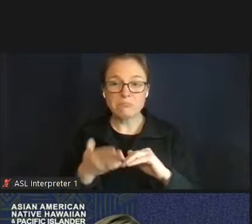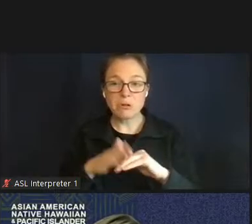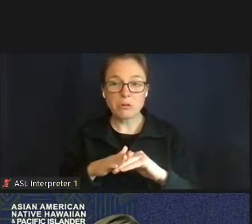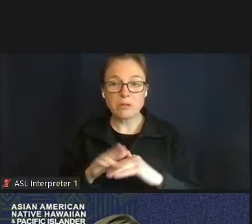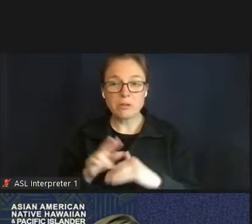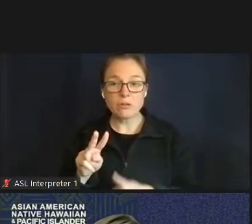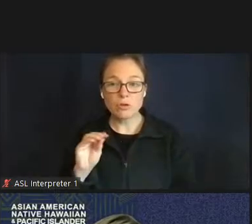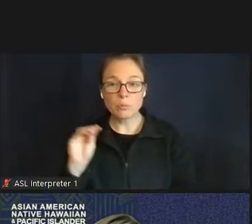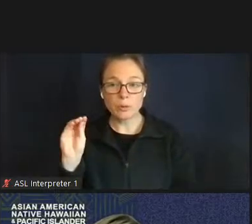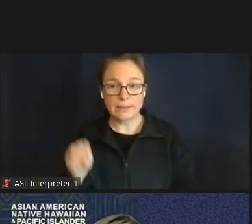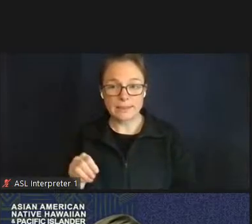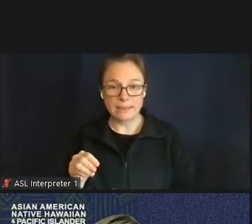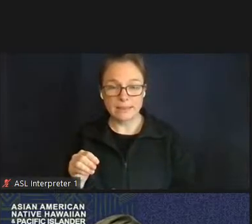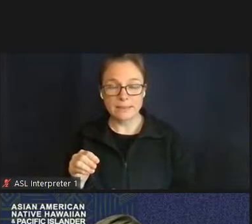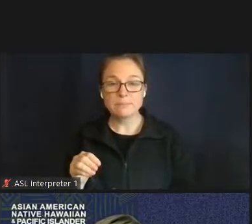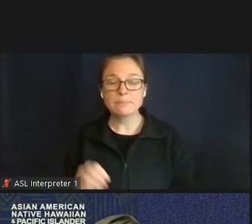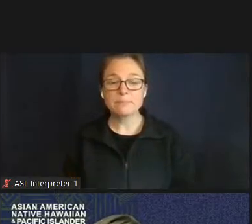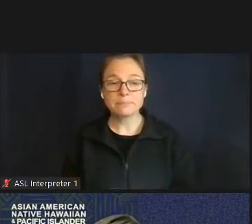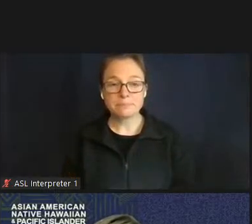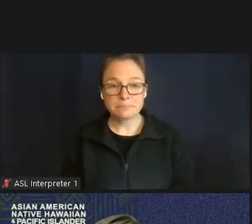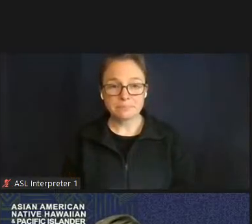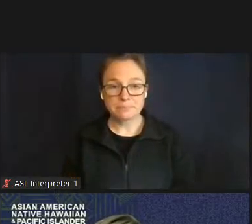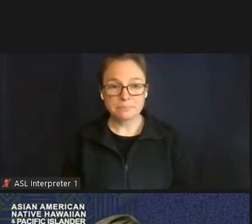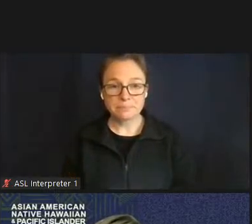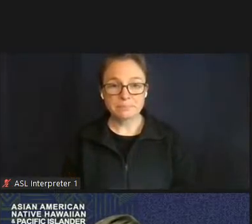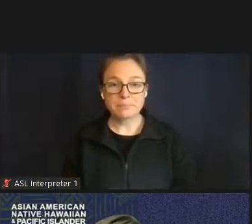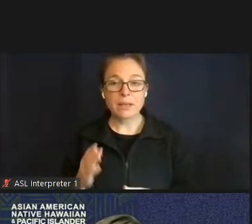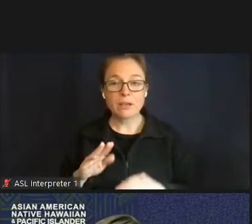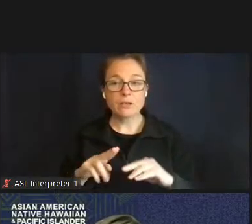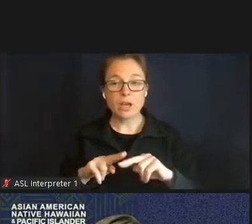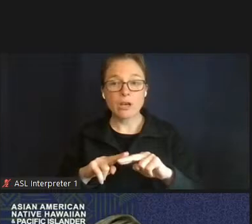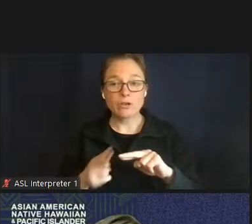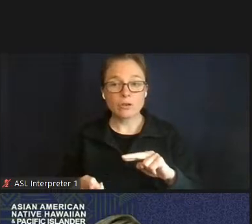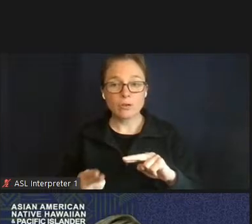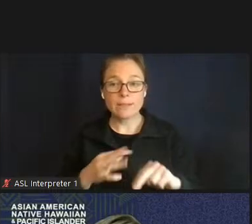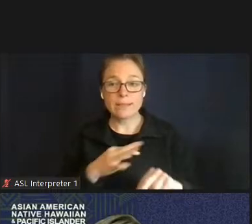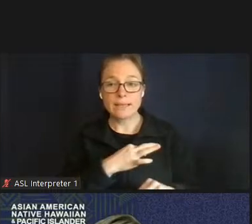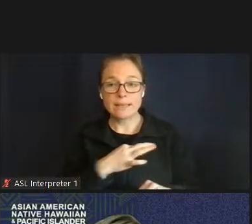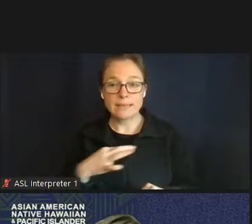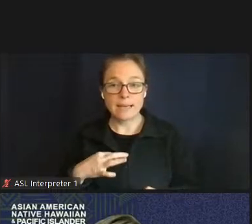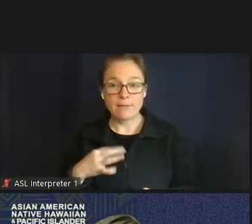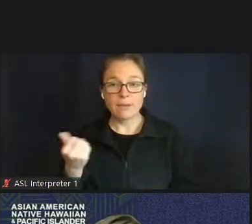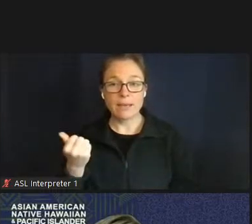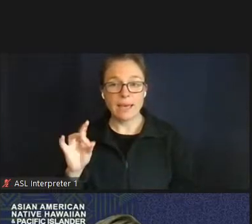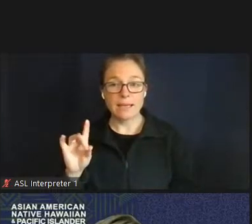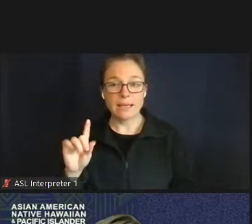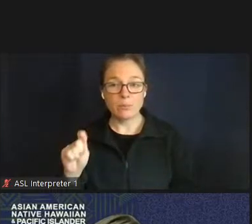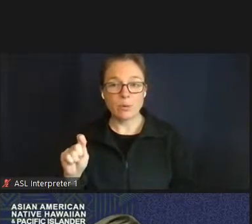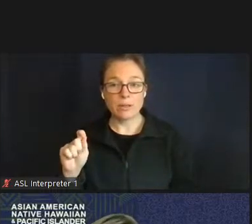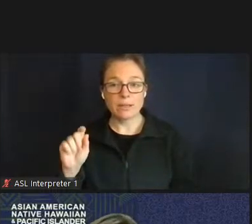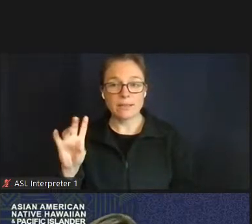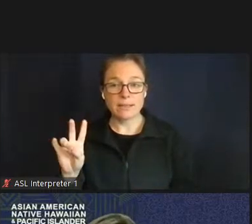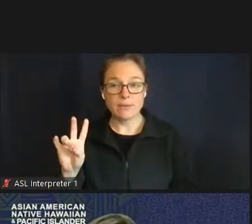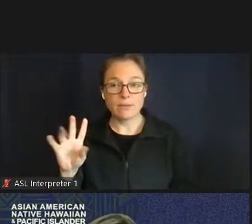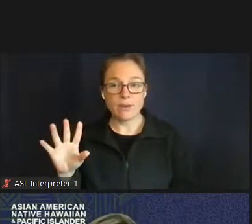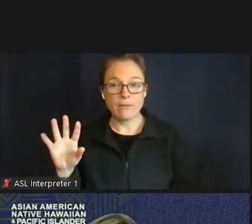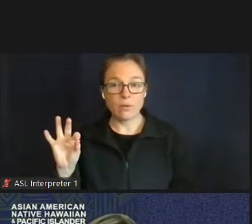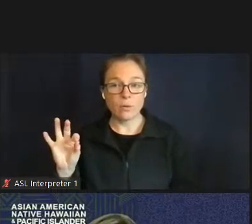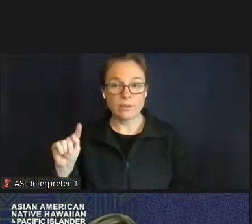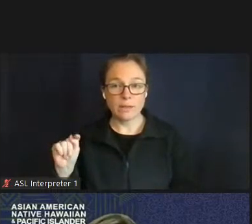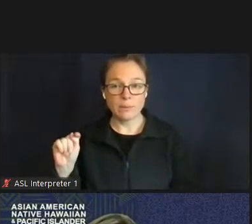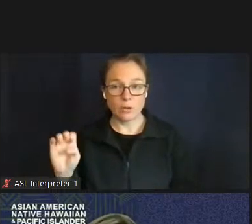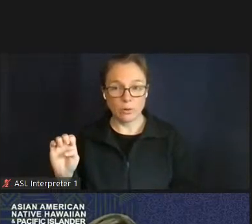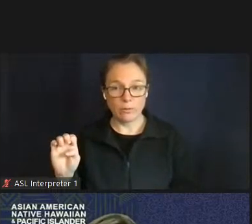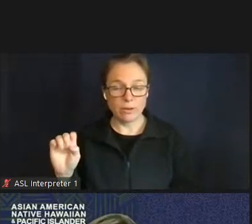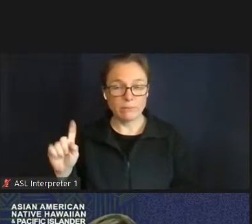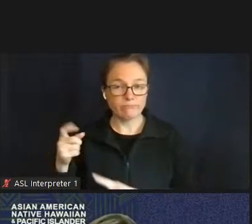in this functional area. There is a decrease in total staffing of 18.75 full-time equivalent staff, which I'll talk about